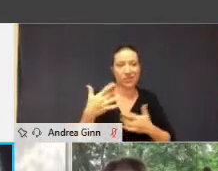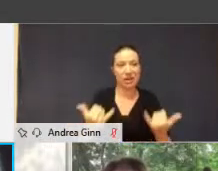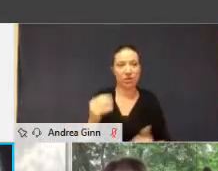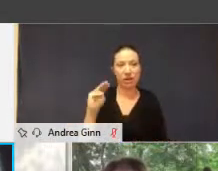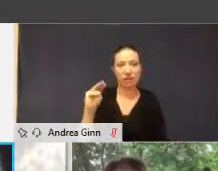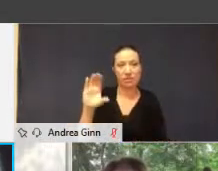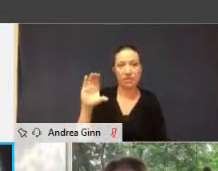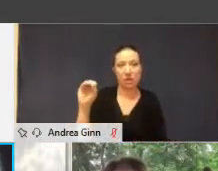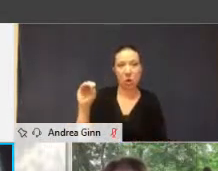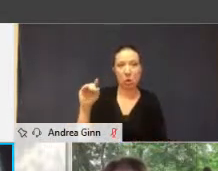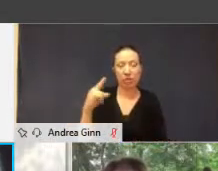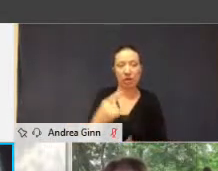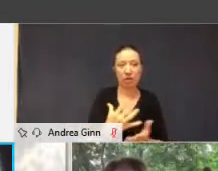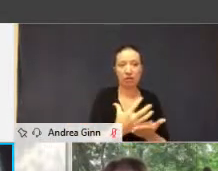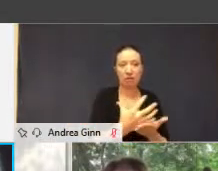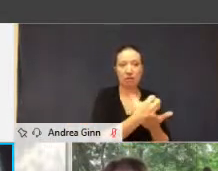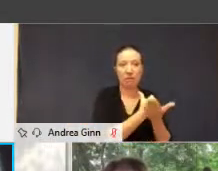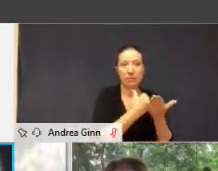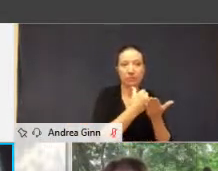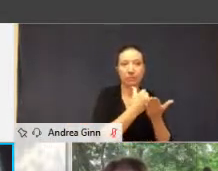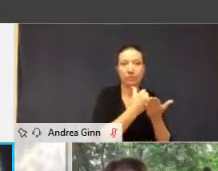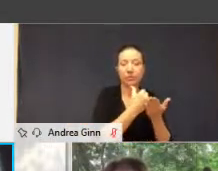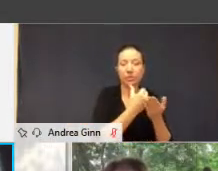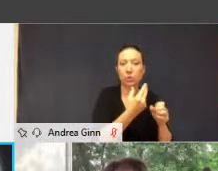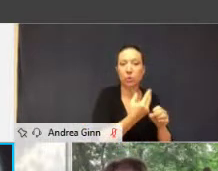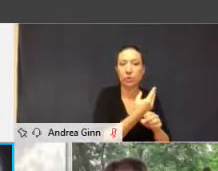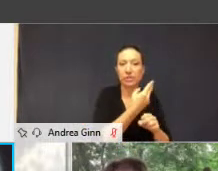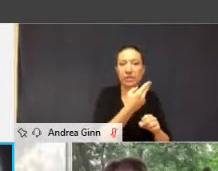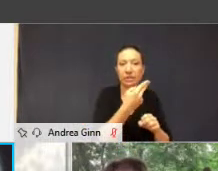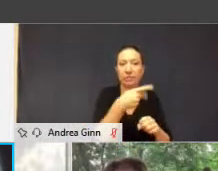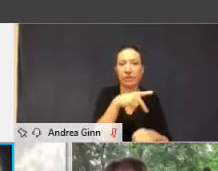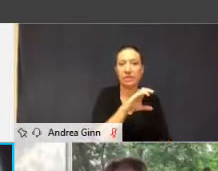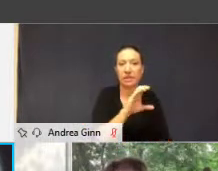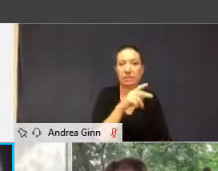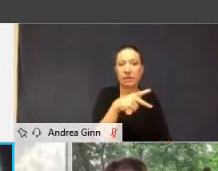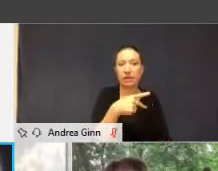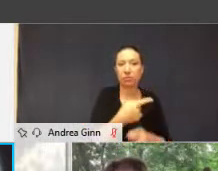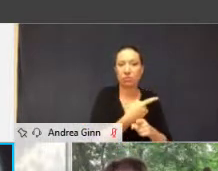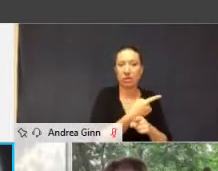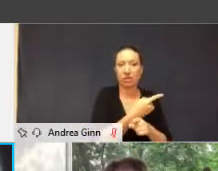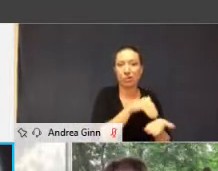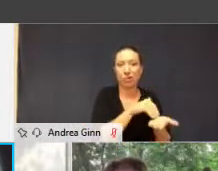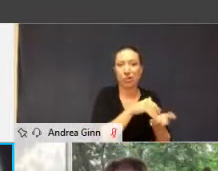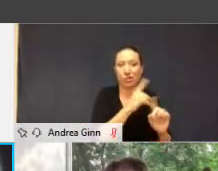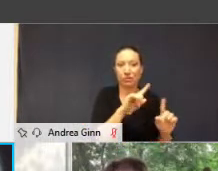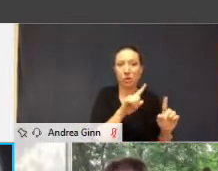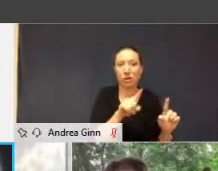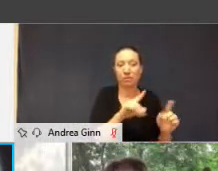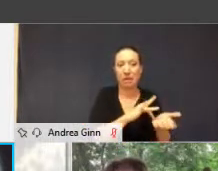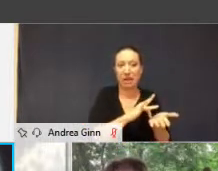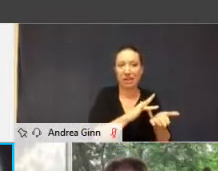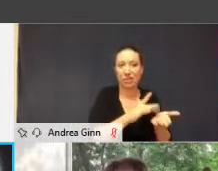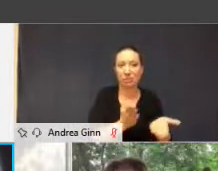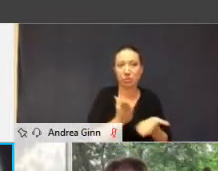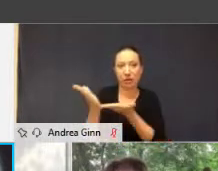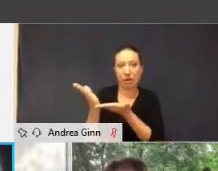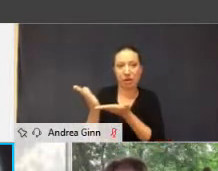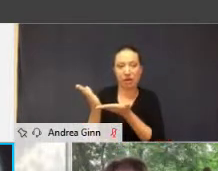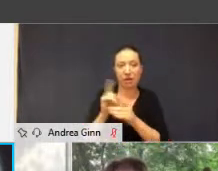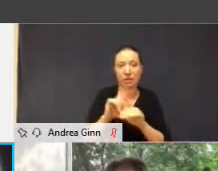are utilizing primary care providers to provide medication, but that it's not